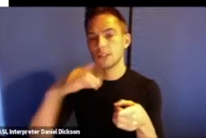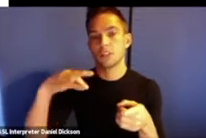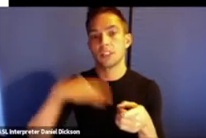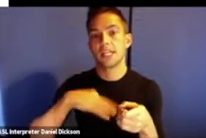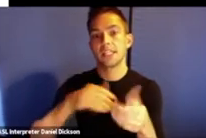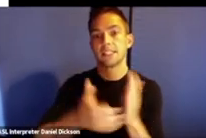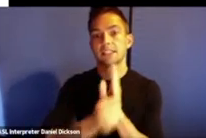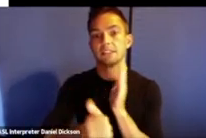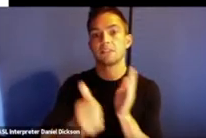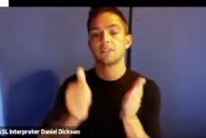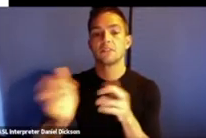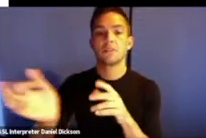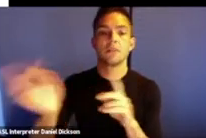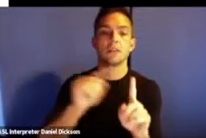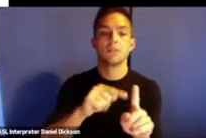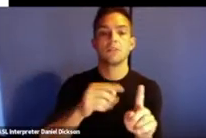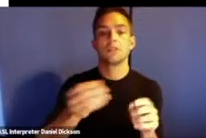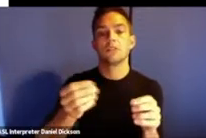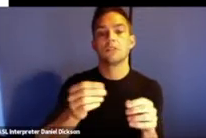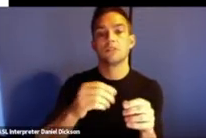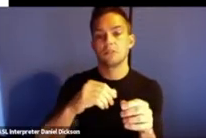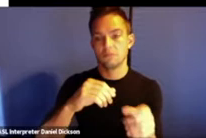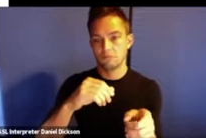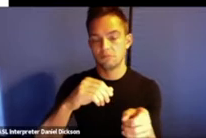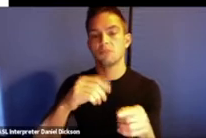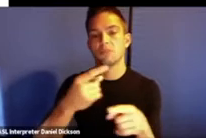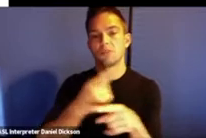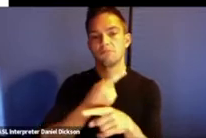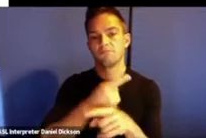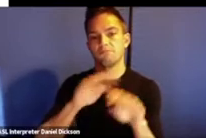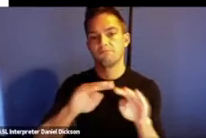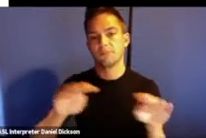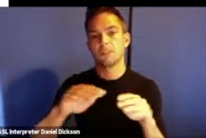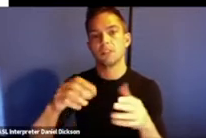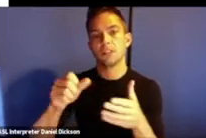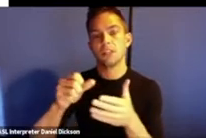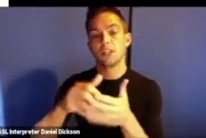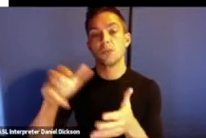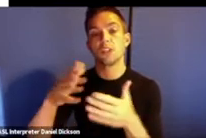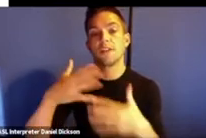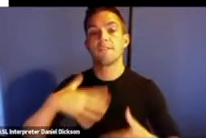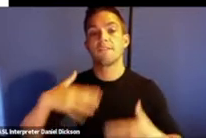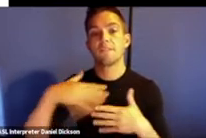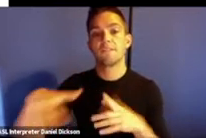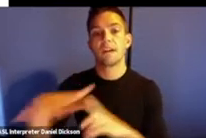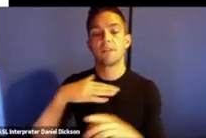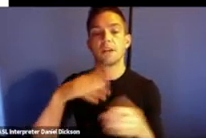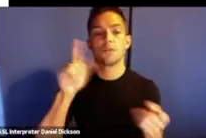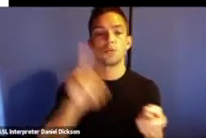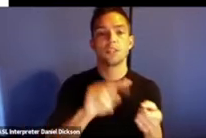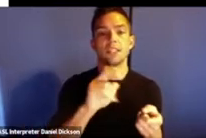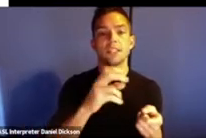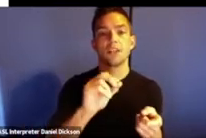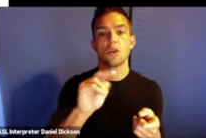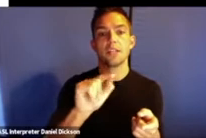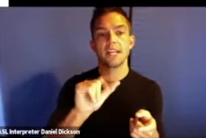some previous, more functional level. And we know that nutrition and enriched environments and reducing neonatal stress, mother's